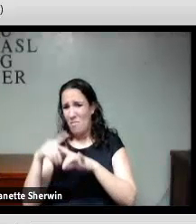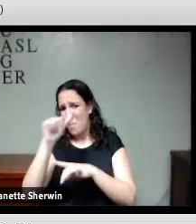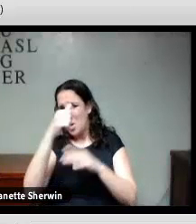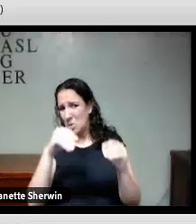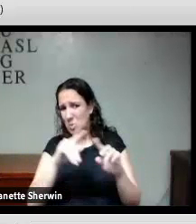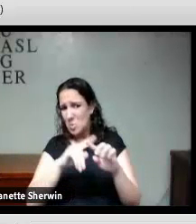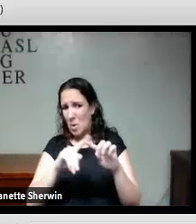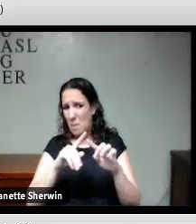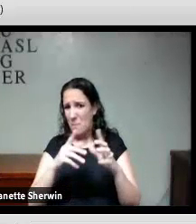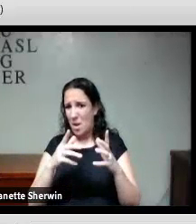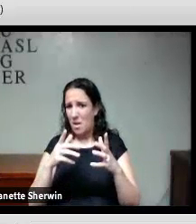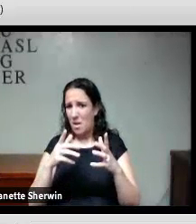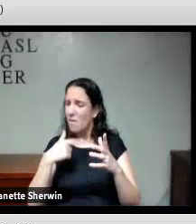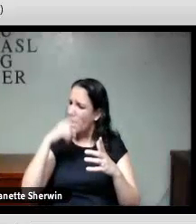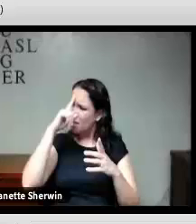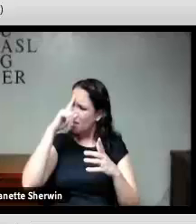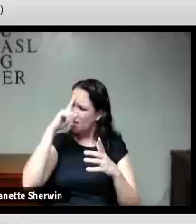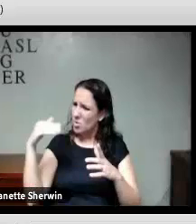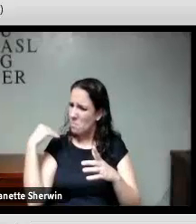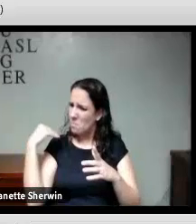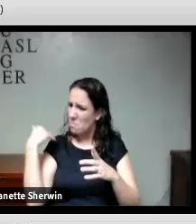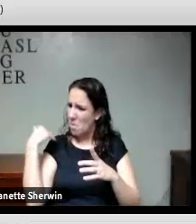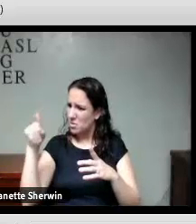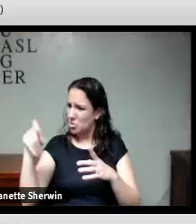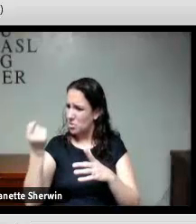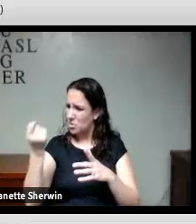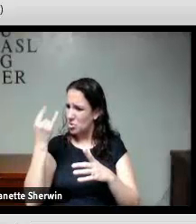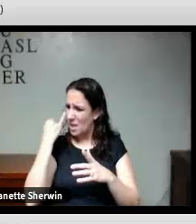if he didn't pick up it was because he was with a customer.